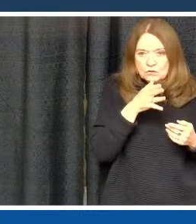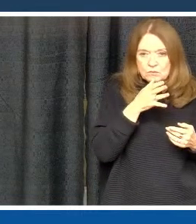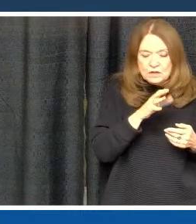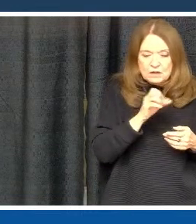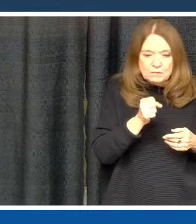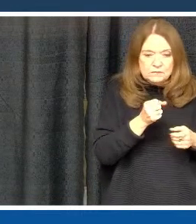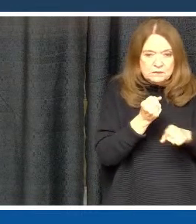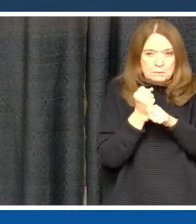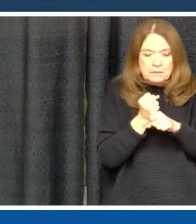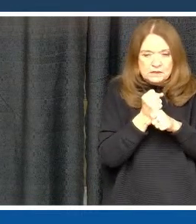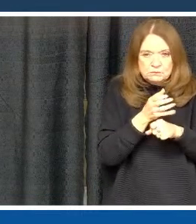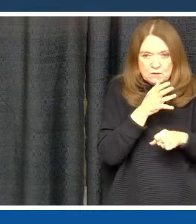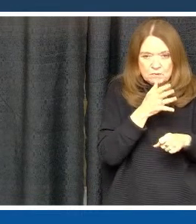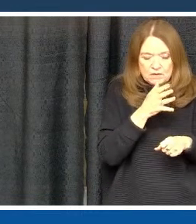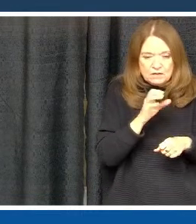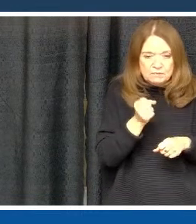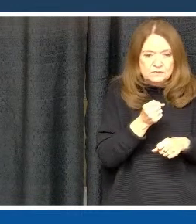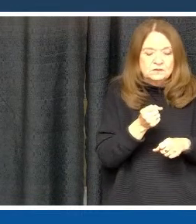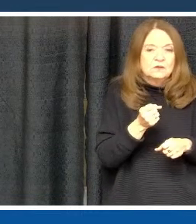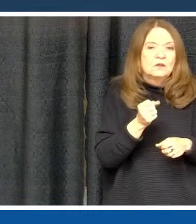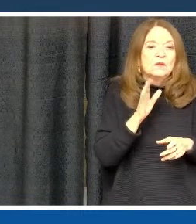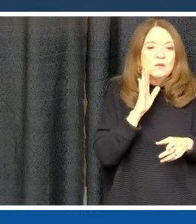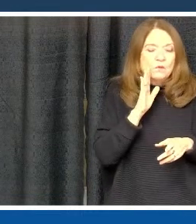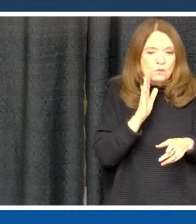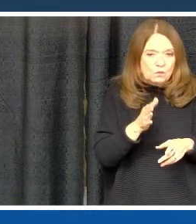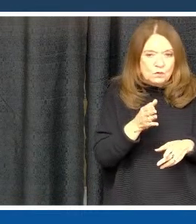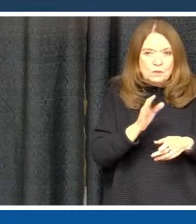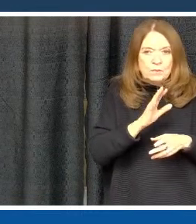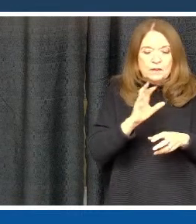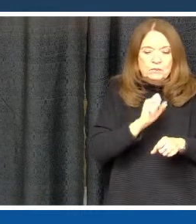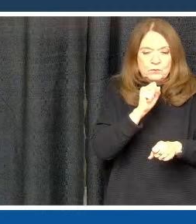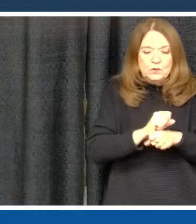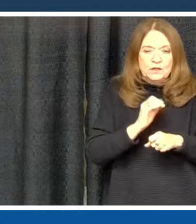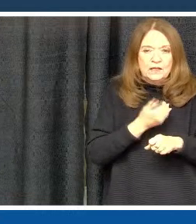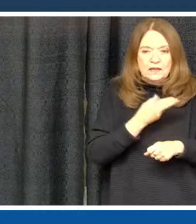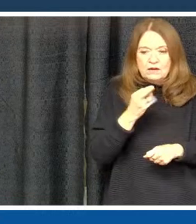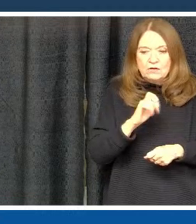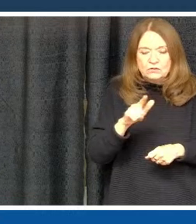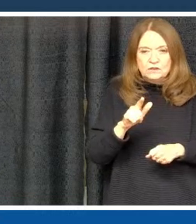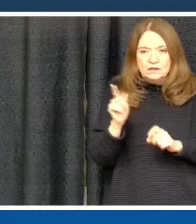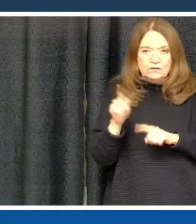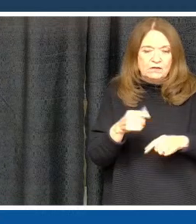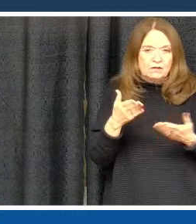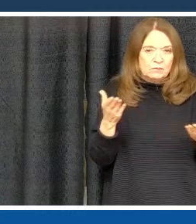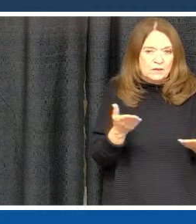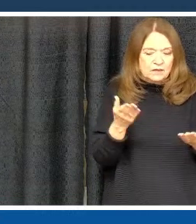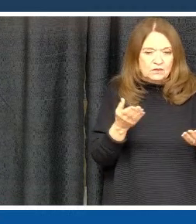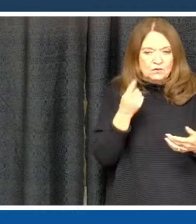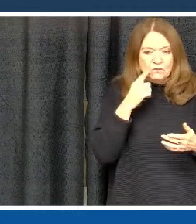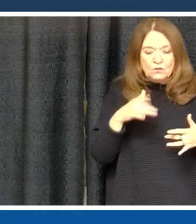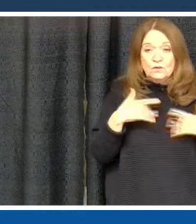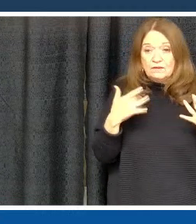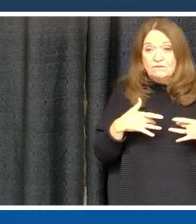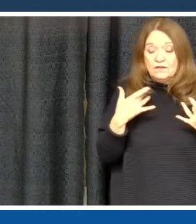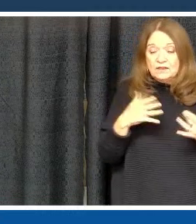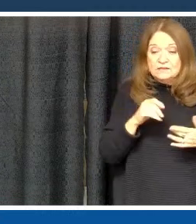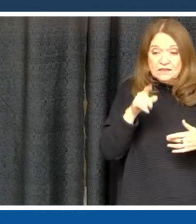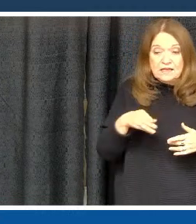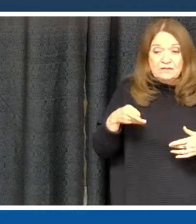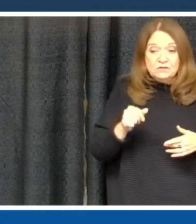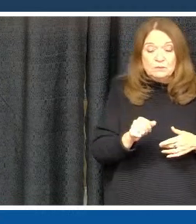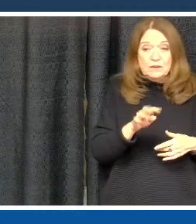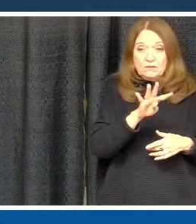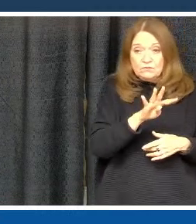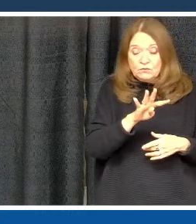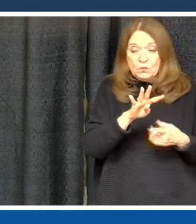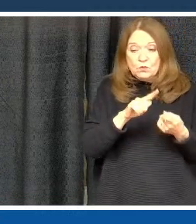baseball moms are the ones that are going to book our hotels, come here for events, and have to pay $4 to $6